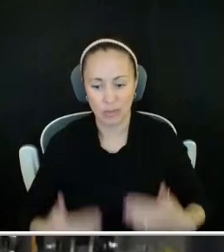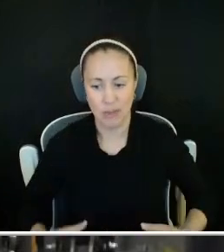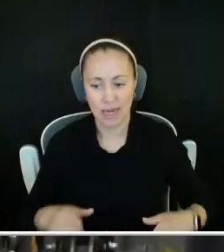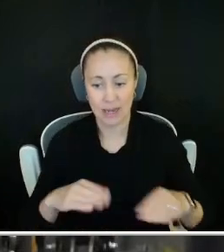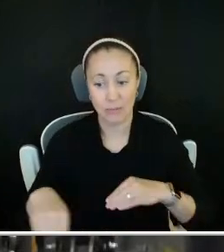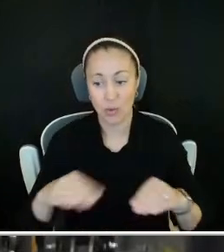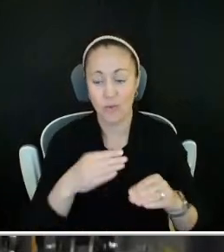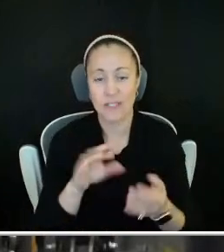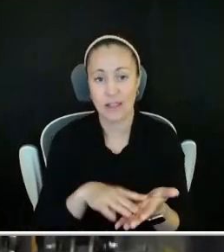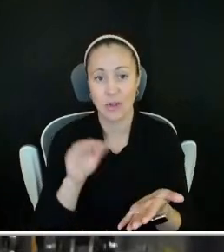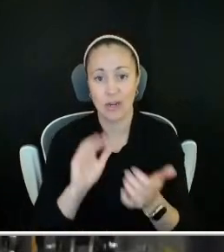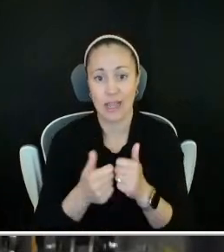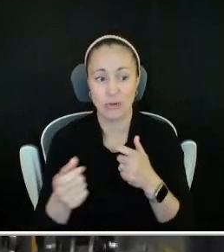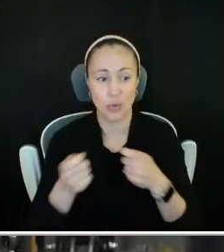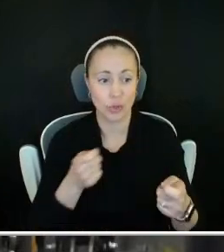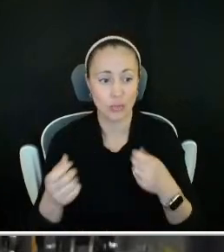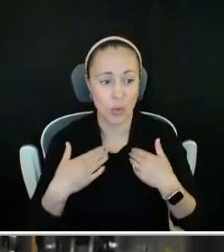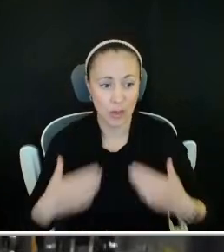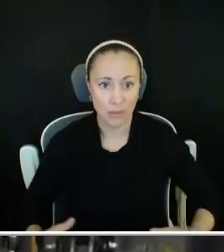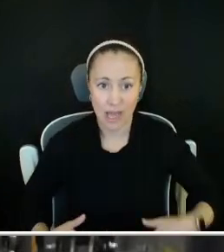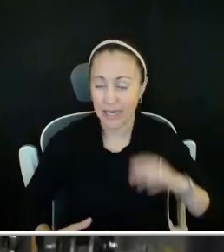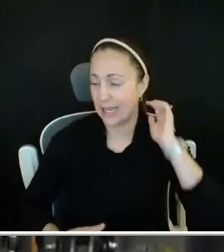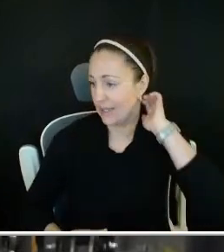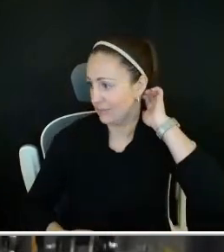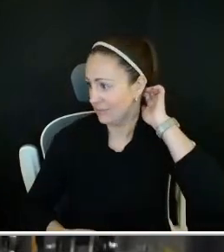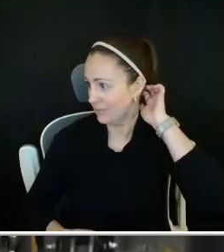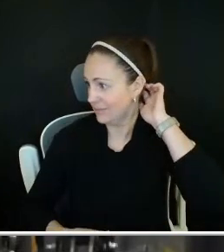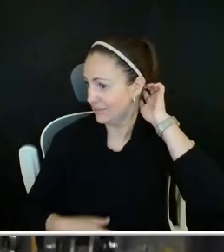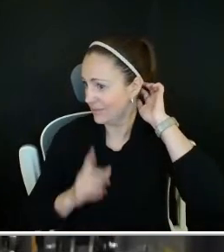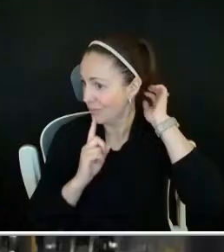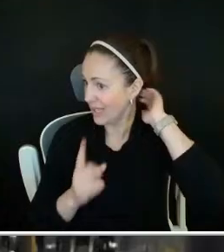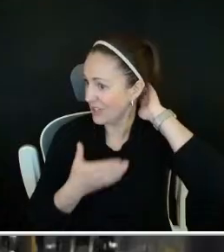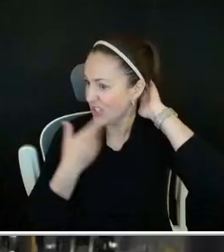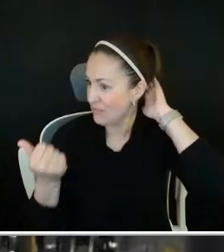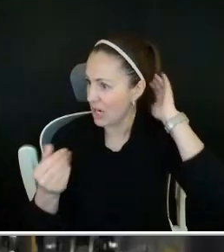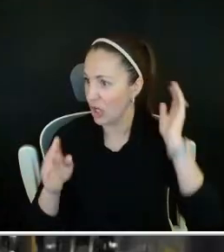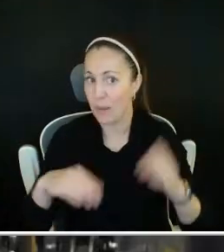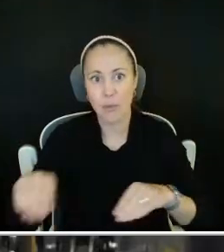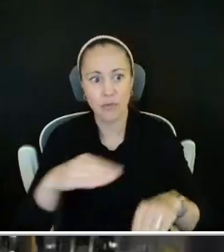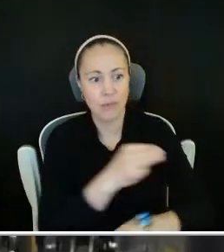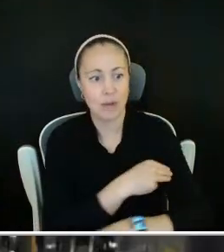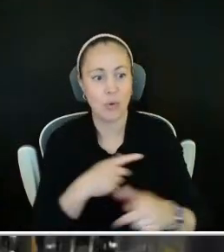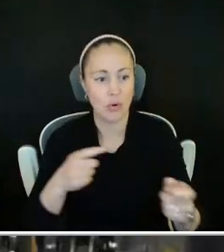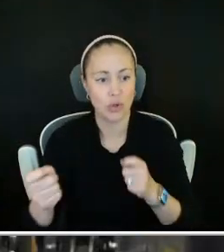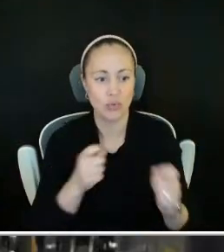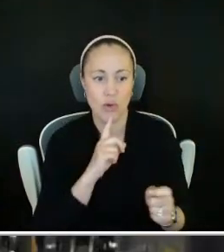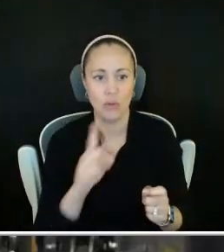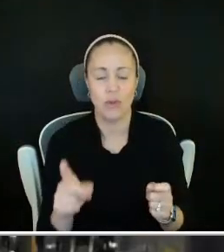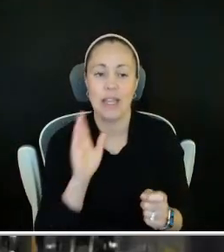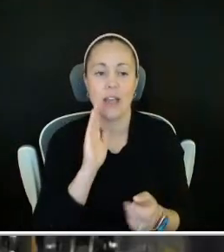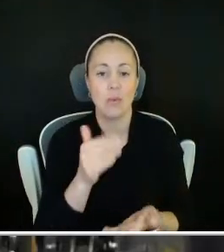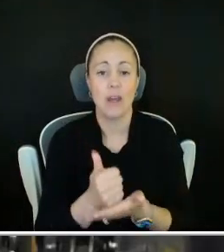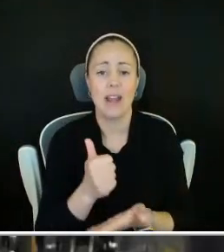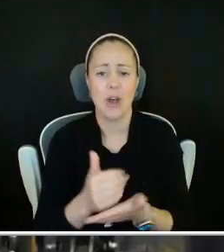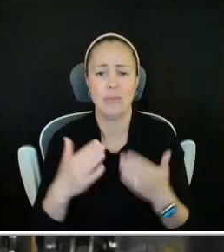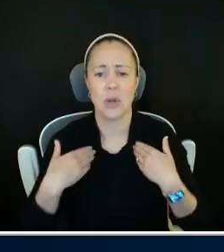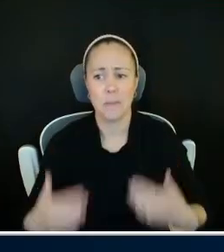their body and getting just better movement and motor control. I think that would really help their upper body and help their shoulder and their